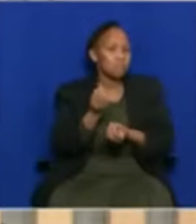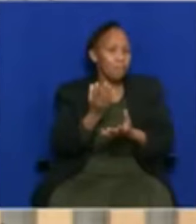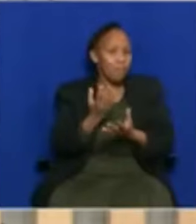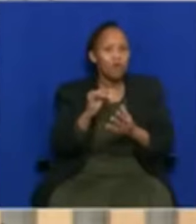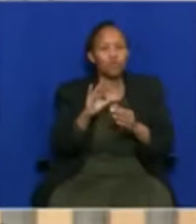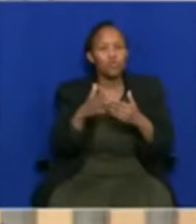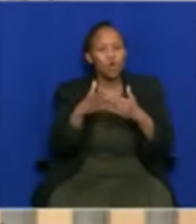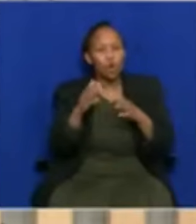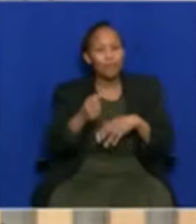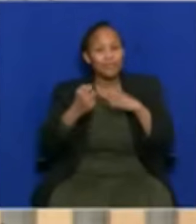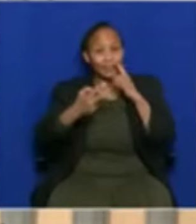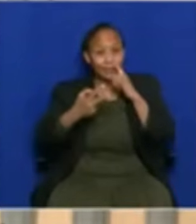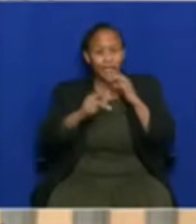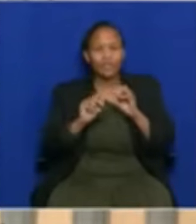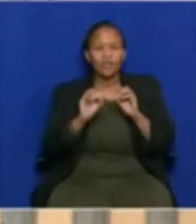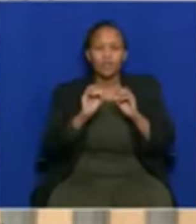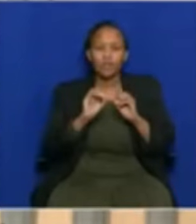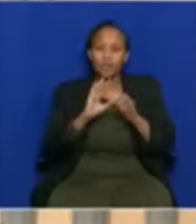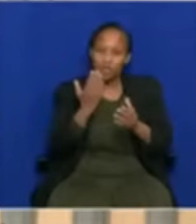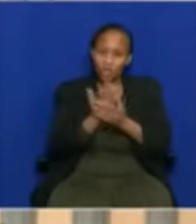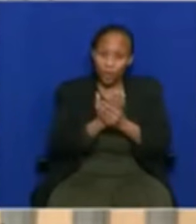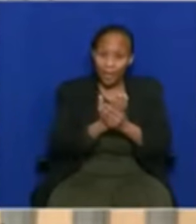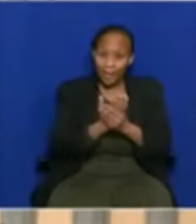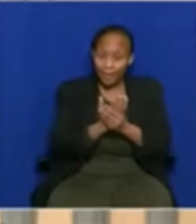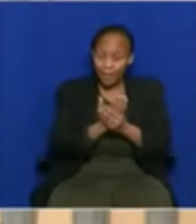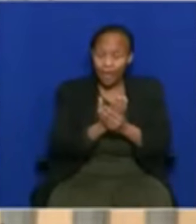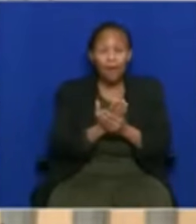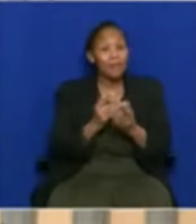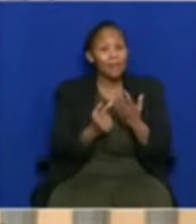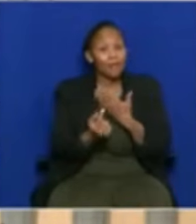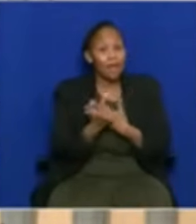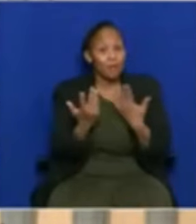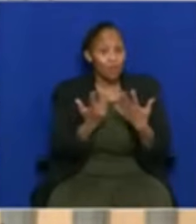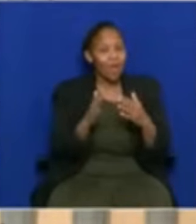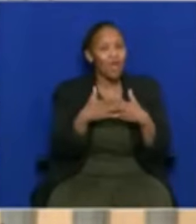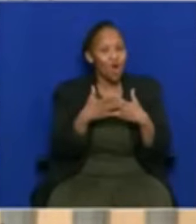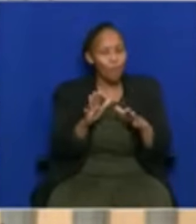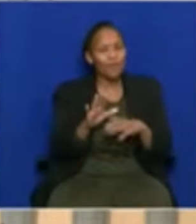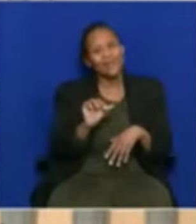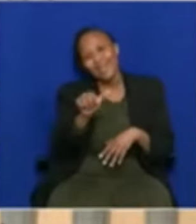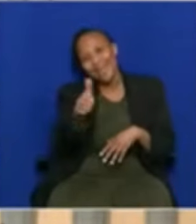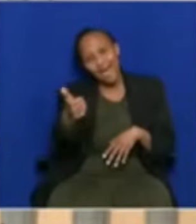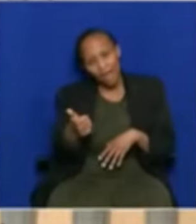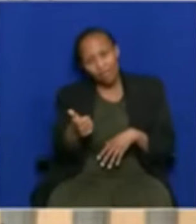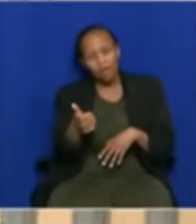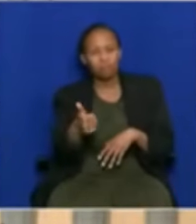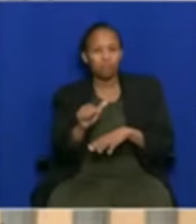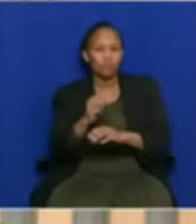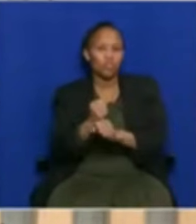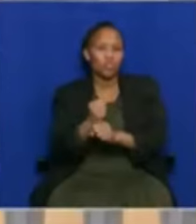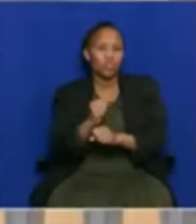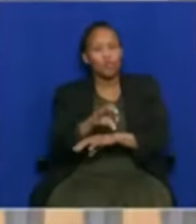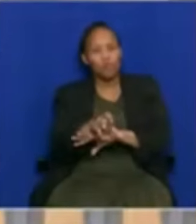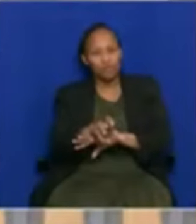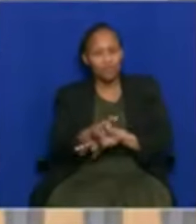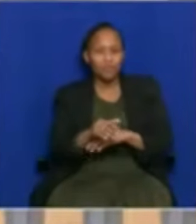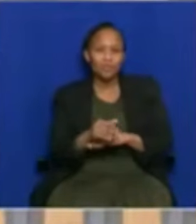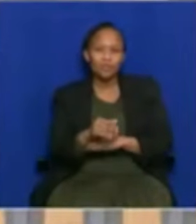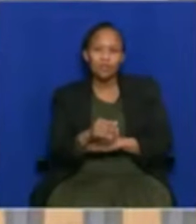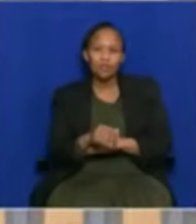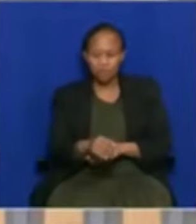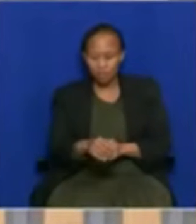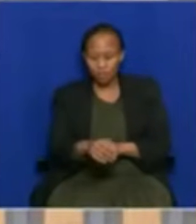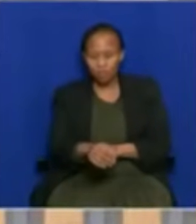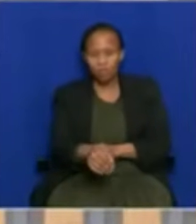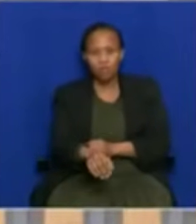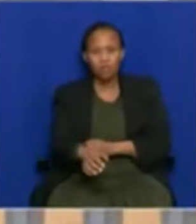another province. So, describing the nature of the dockets. We Can know you just that. confirm that they were a duplication? They were basically